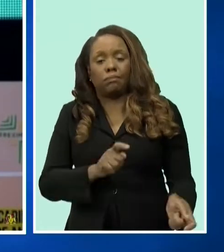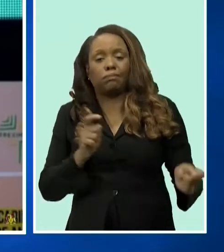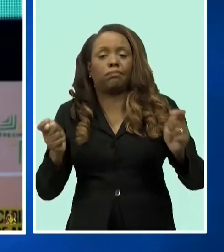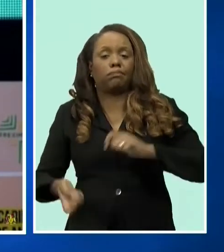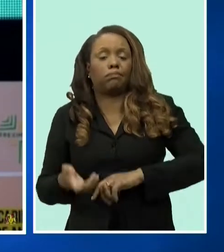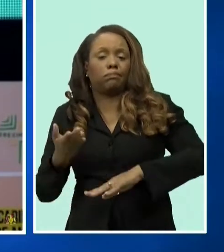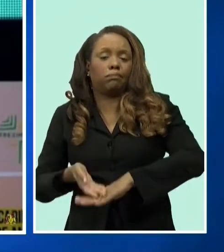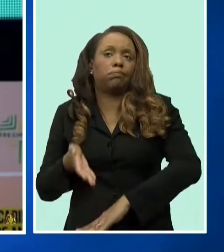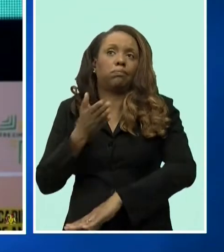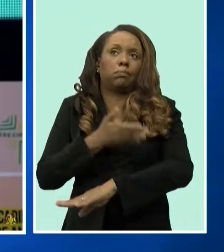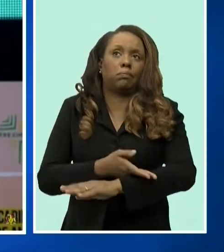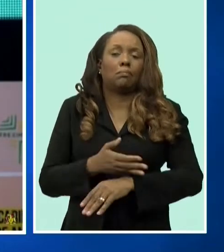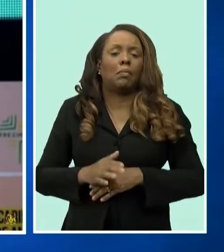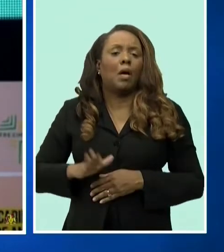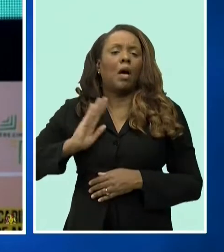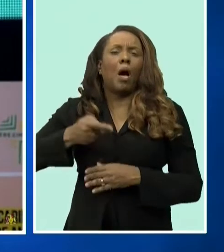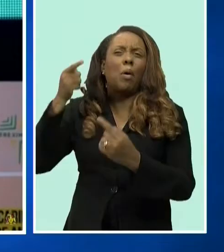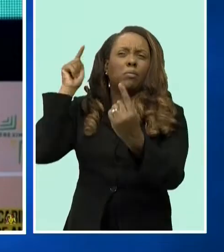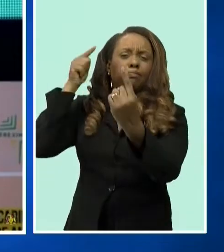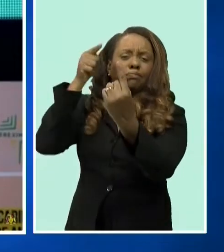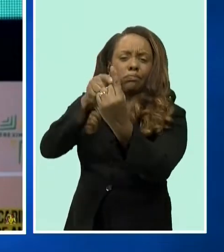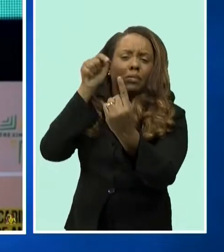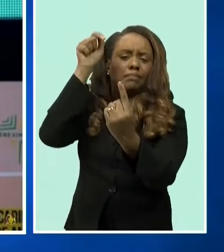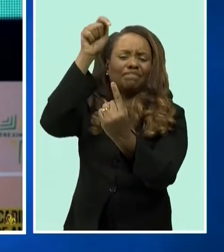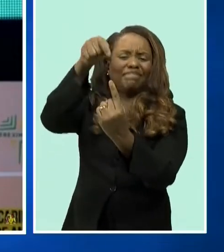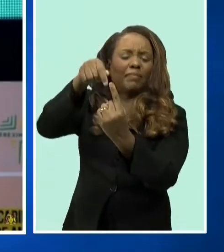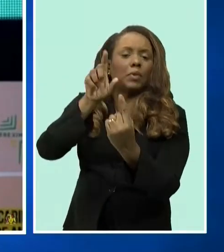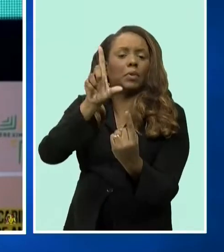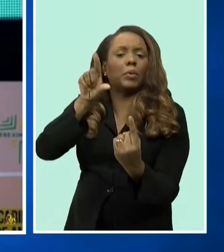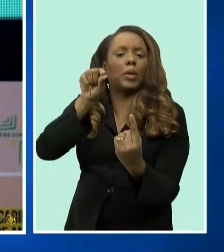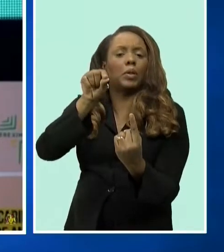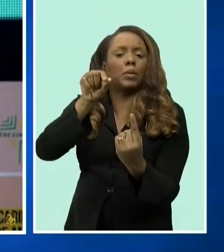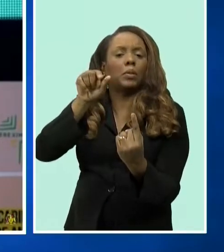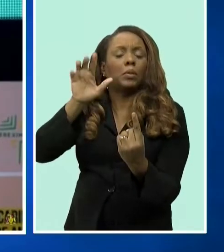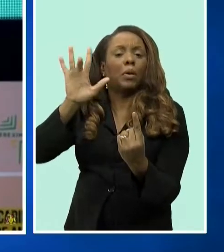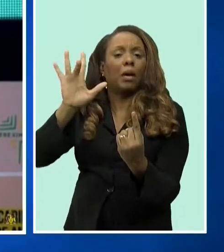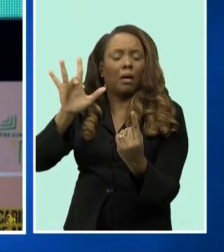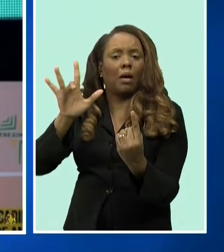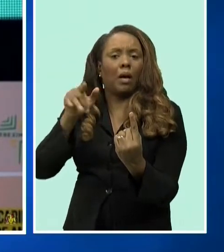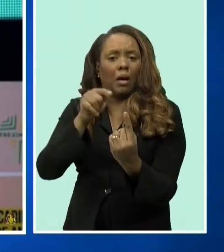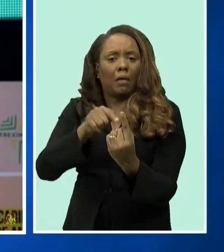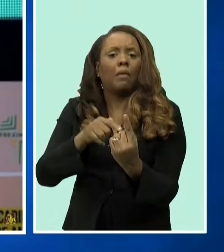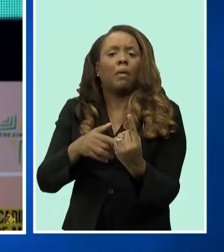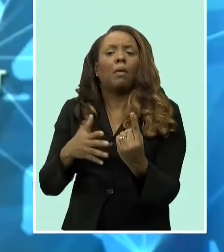year 2025 is only a start, and this is a baseline figure.